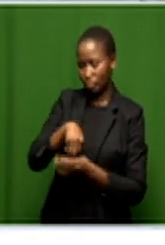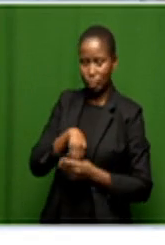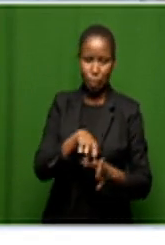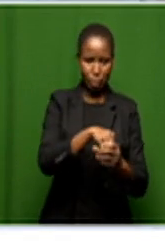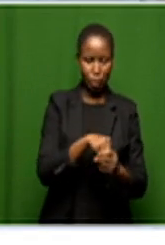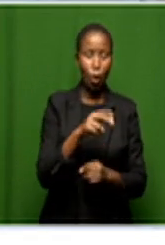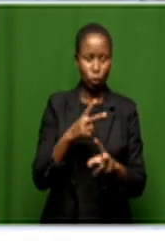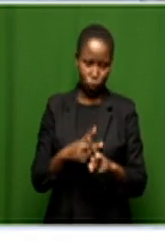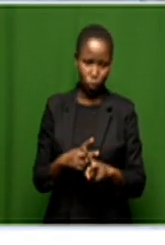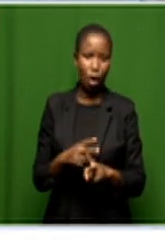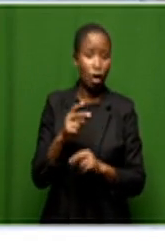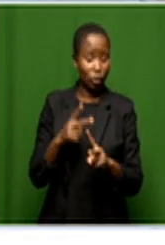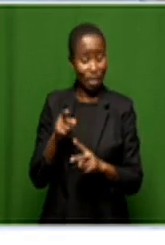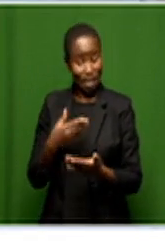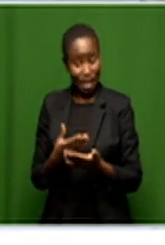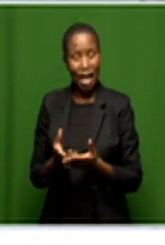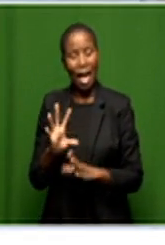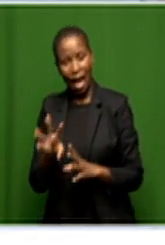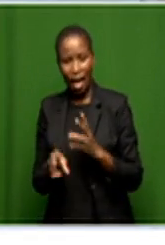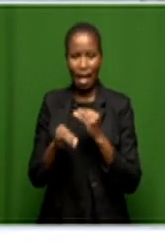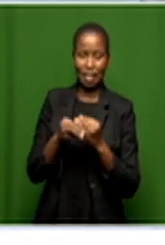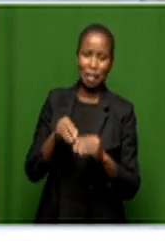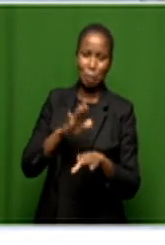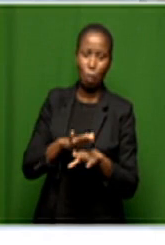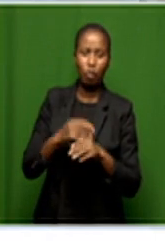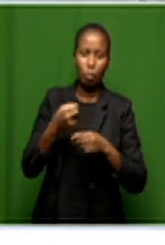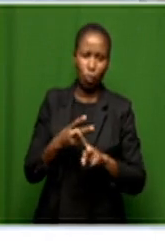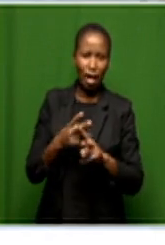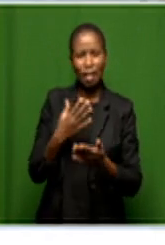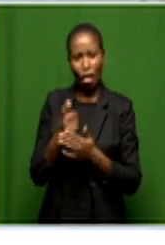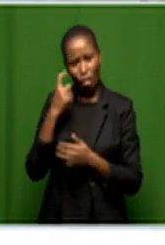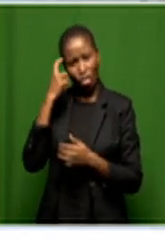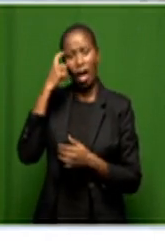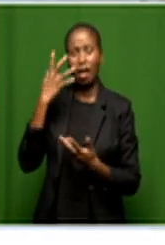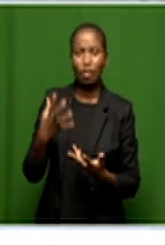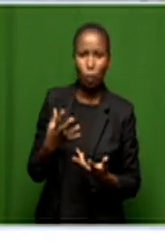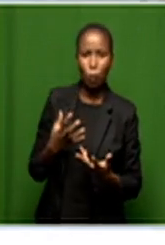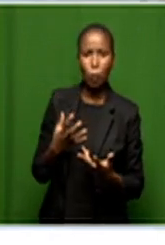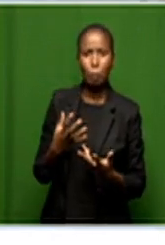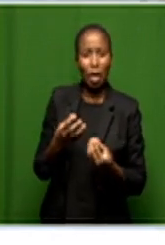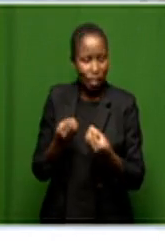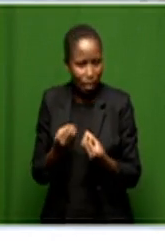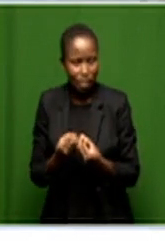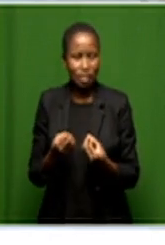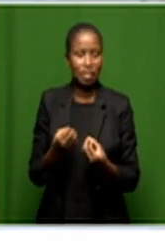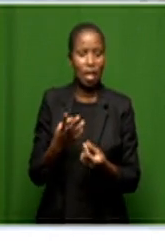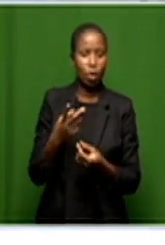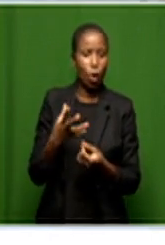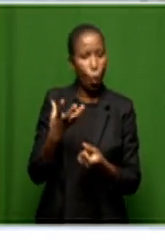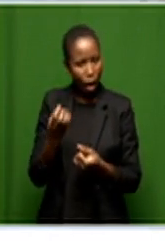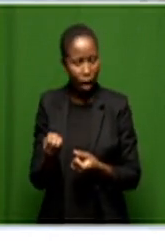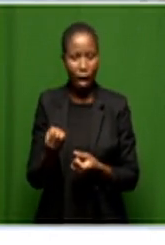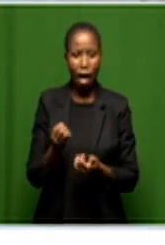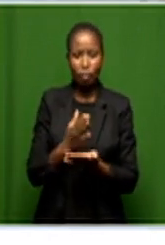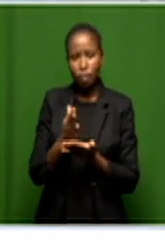so that it adds to our product mix. So I previously probably could think of 5 or 6 things. We want you to have an array